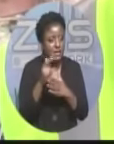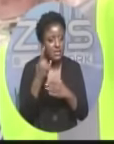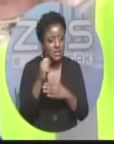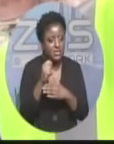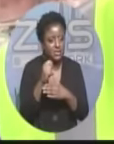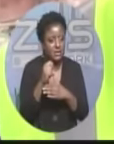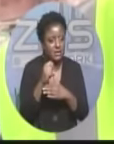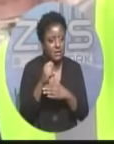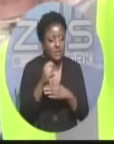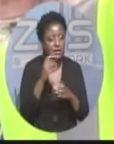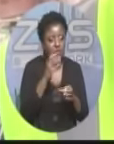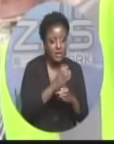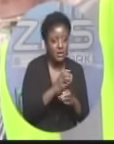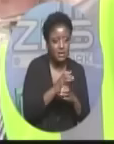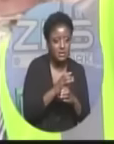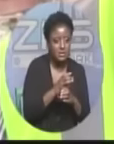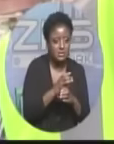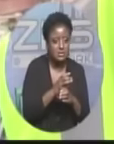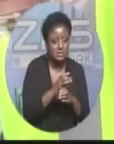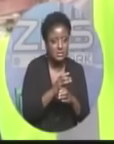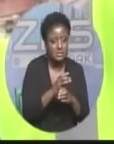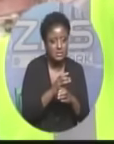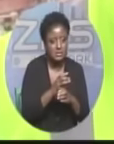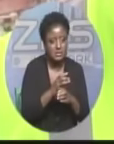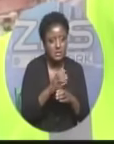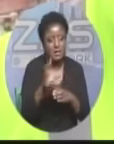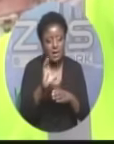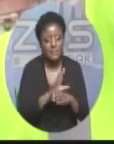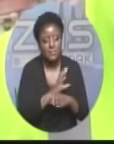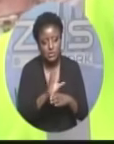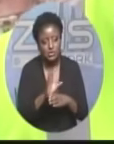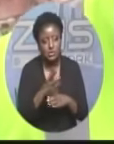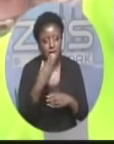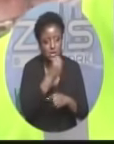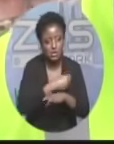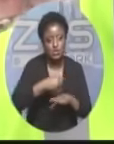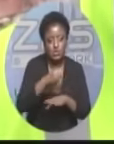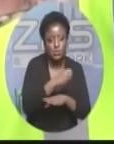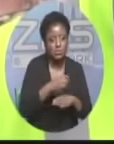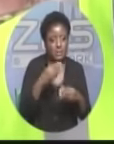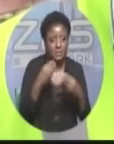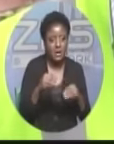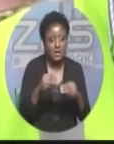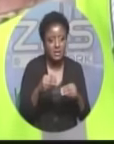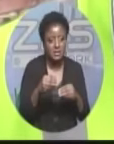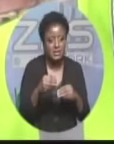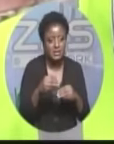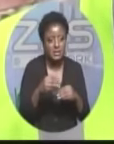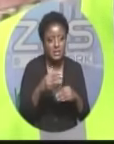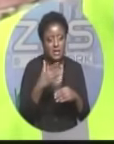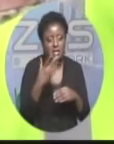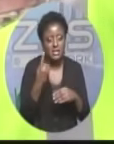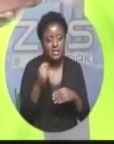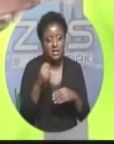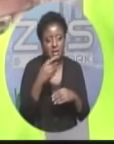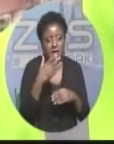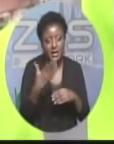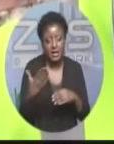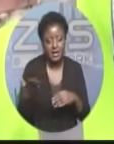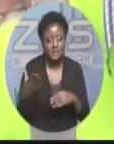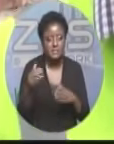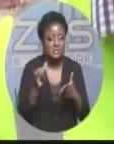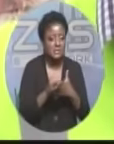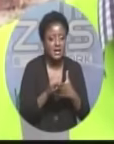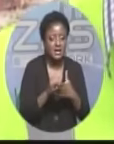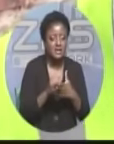the rolling off vehicles, the commercial and supermarkets, the recyclates that are in there, they've for the last year not had